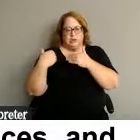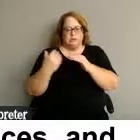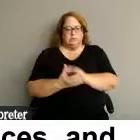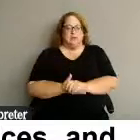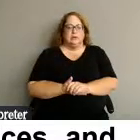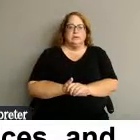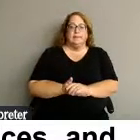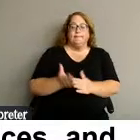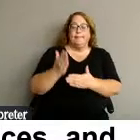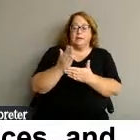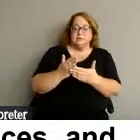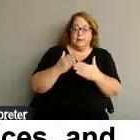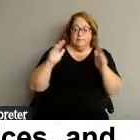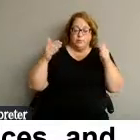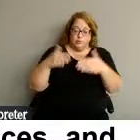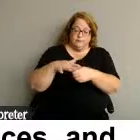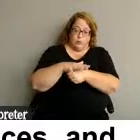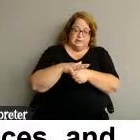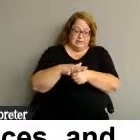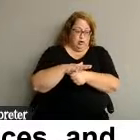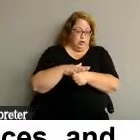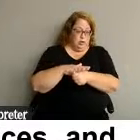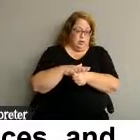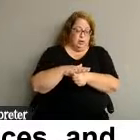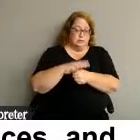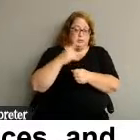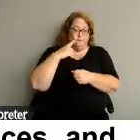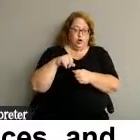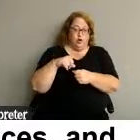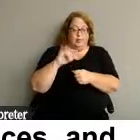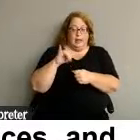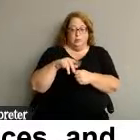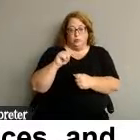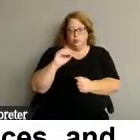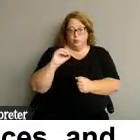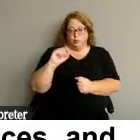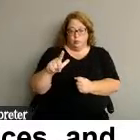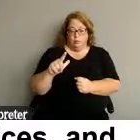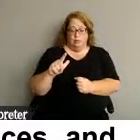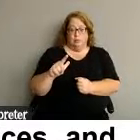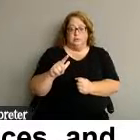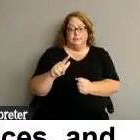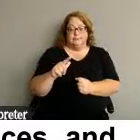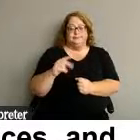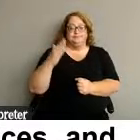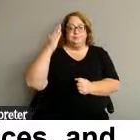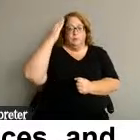Some of those focus areas, specifically for the principal coordinator collaboration tool,